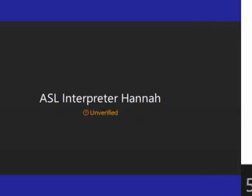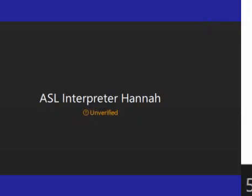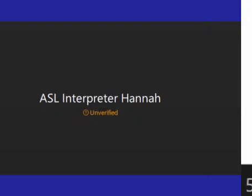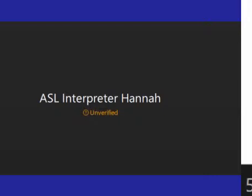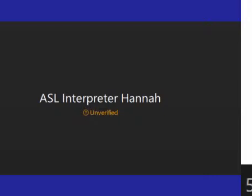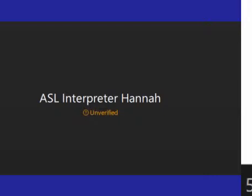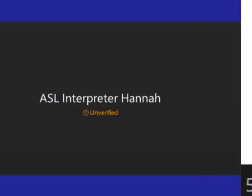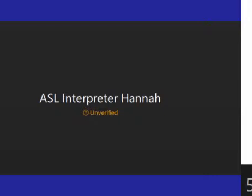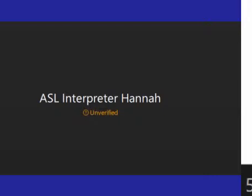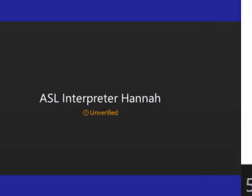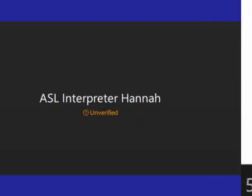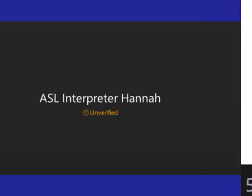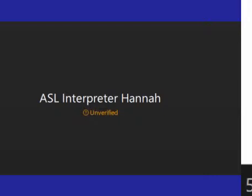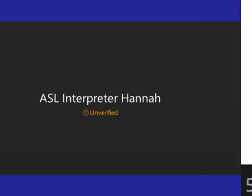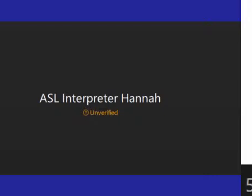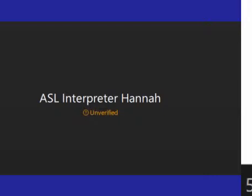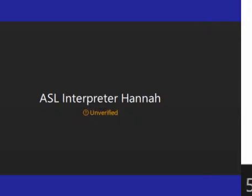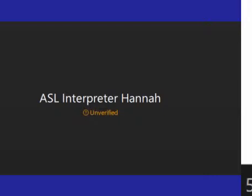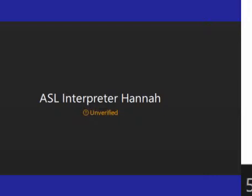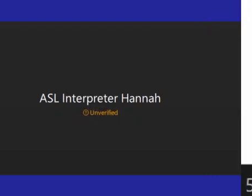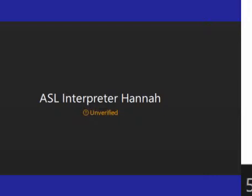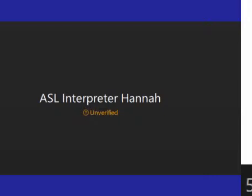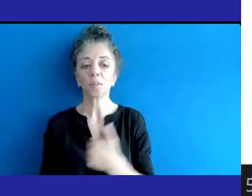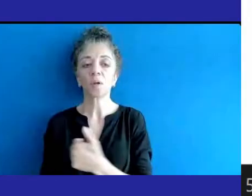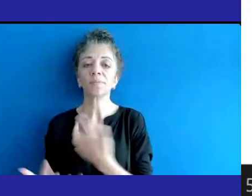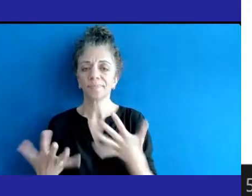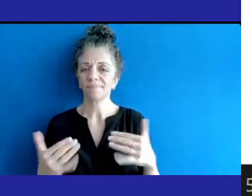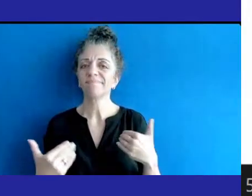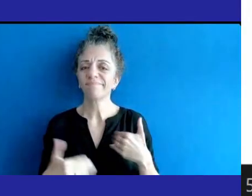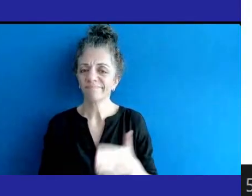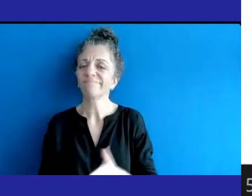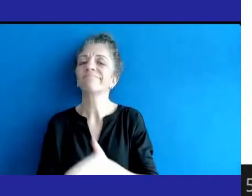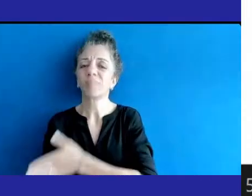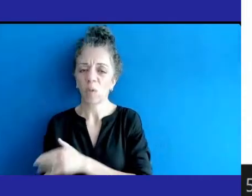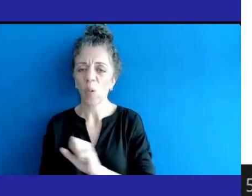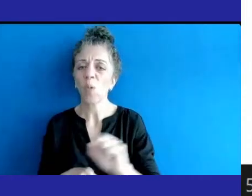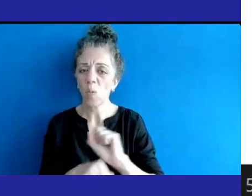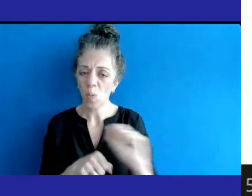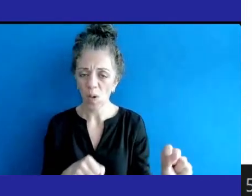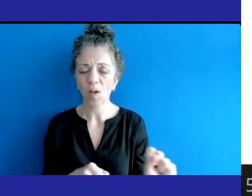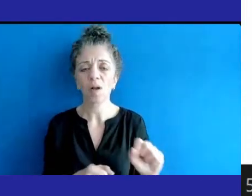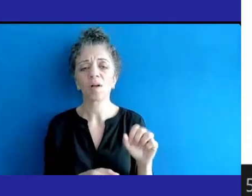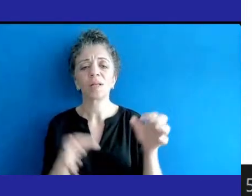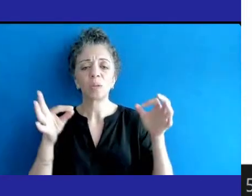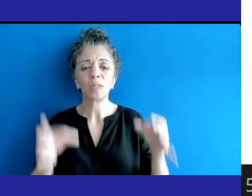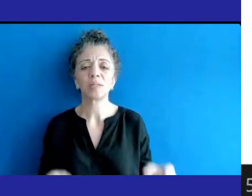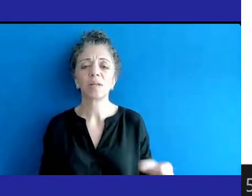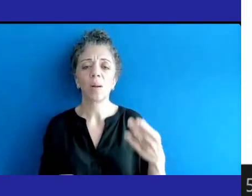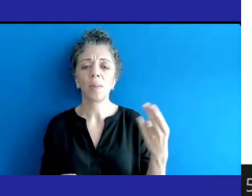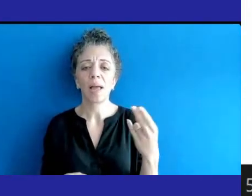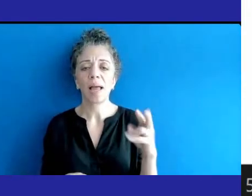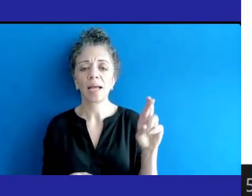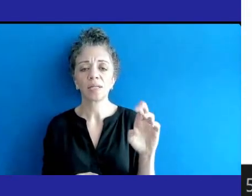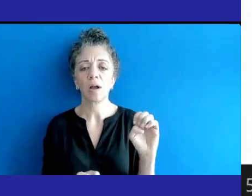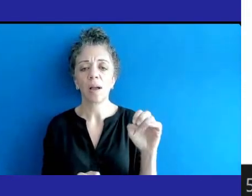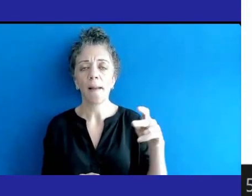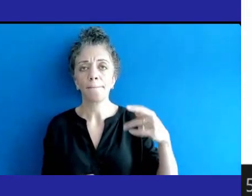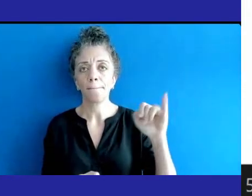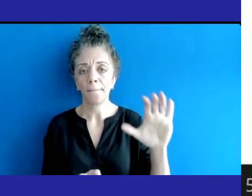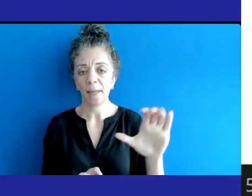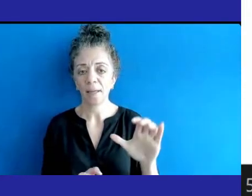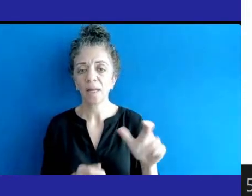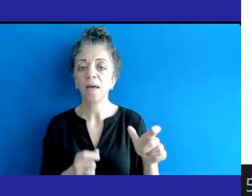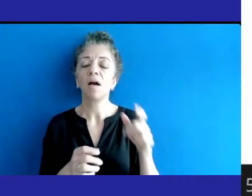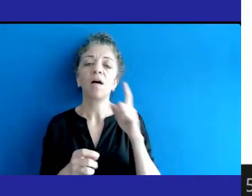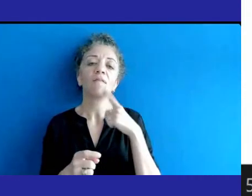strands of work in developing our internal EHR Epic for routine discharge planning and managing flow. Some of that stuff